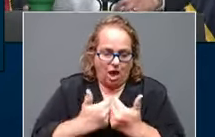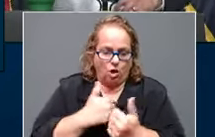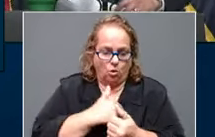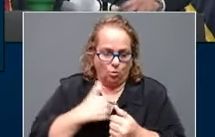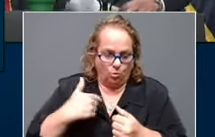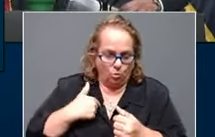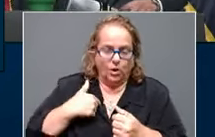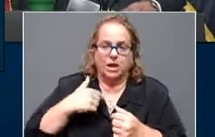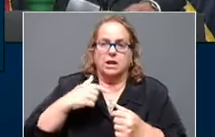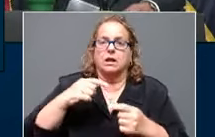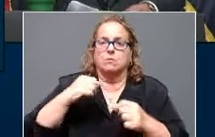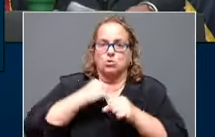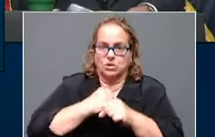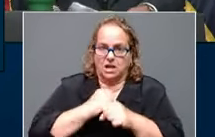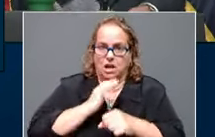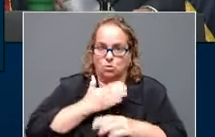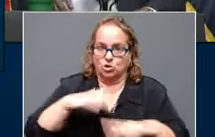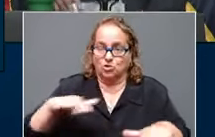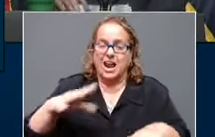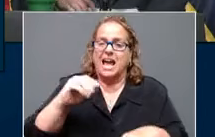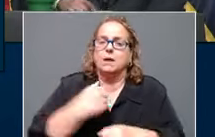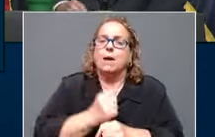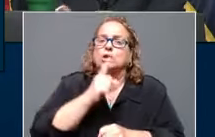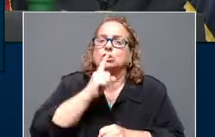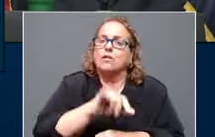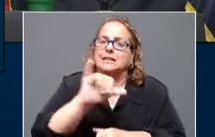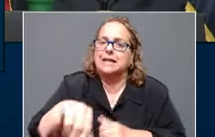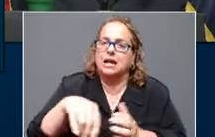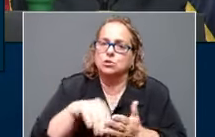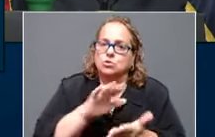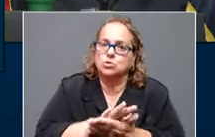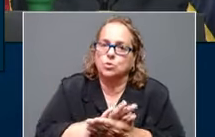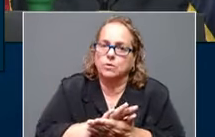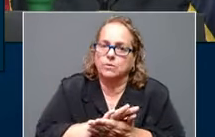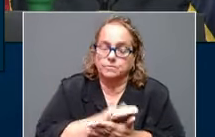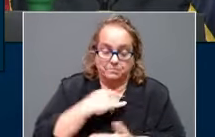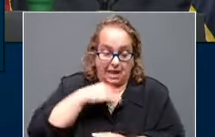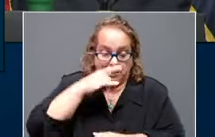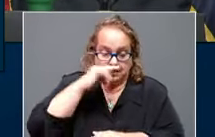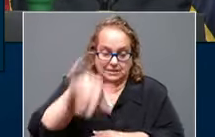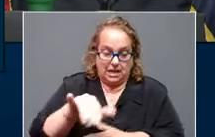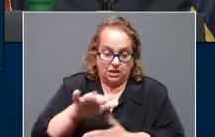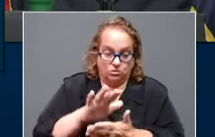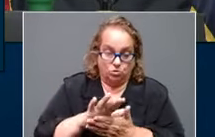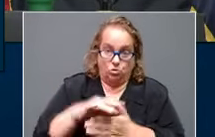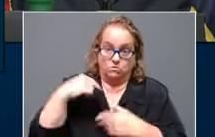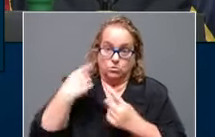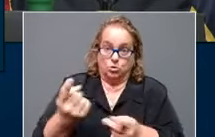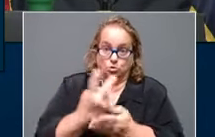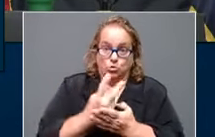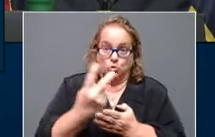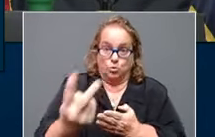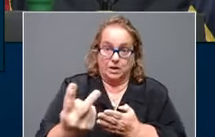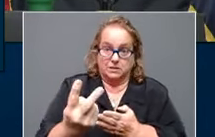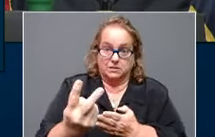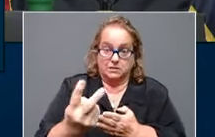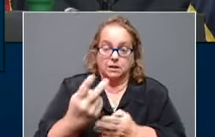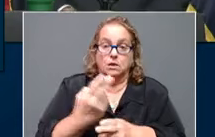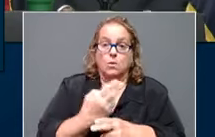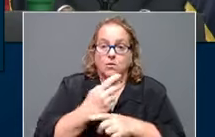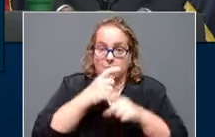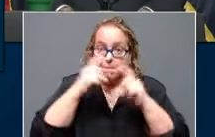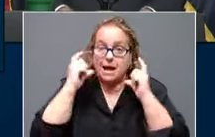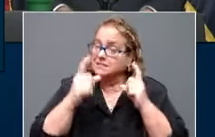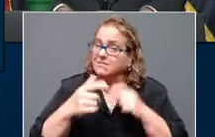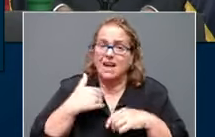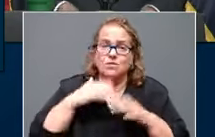done. I'm going to introduce next Houston Barber, and he's going to be the first to talk about today's